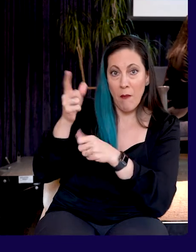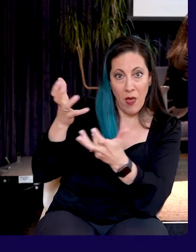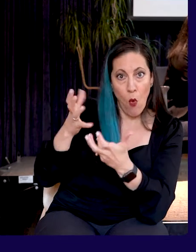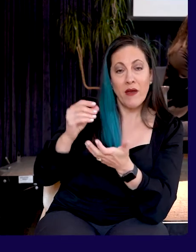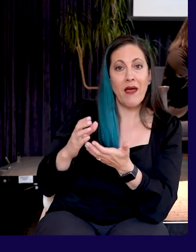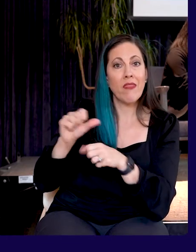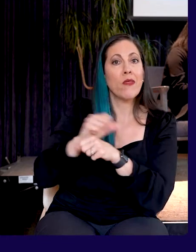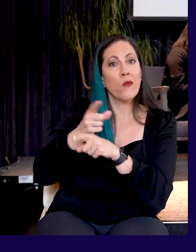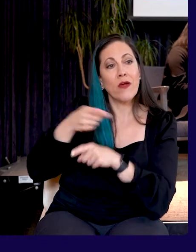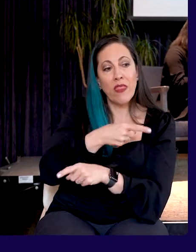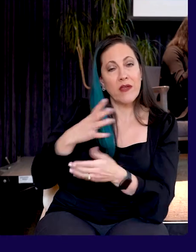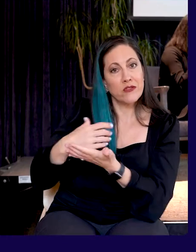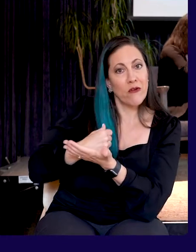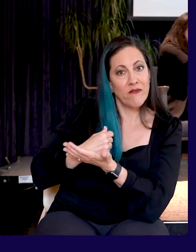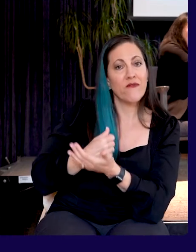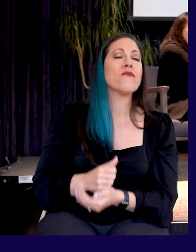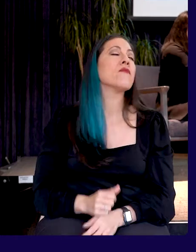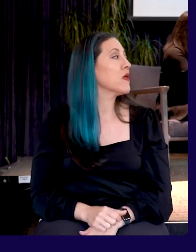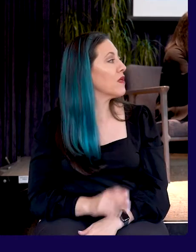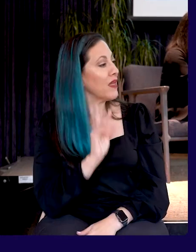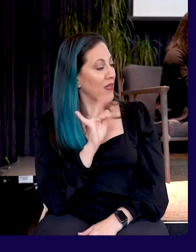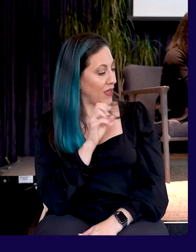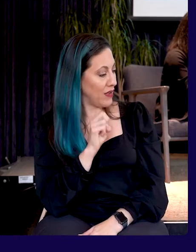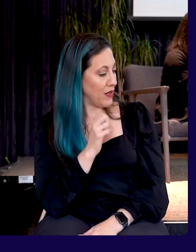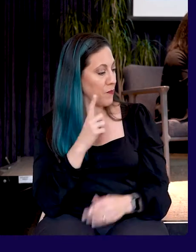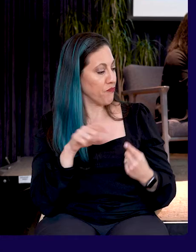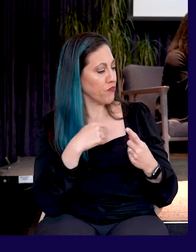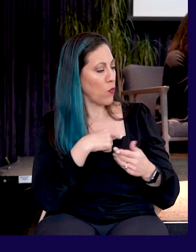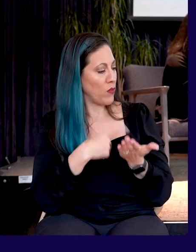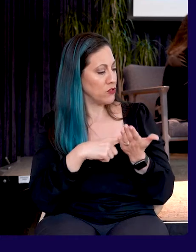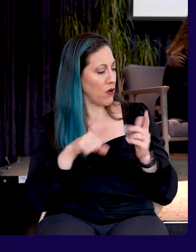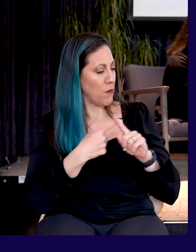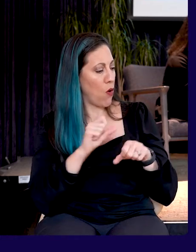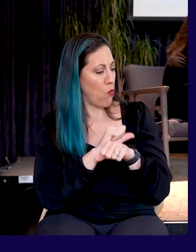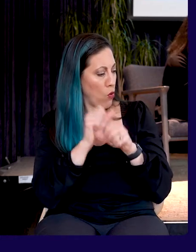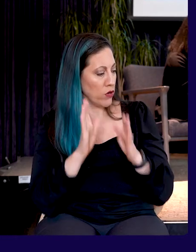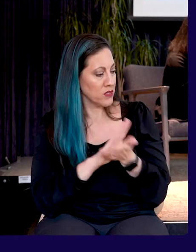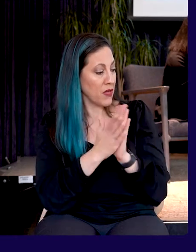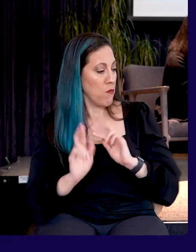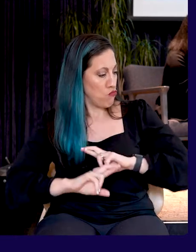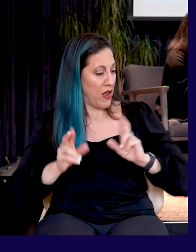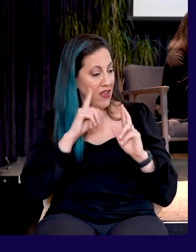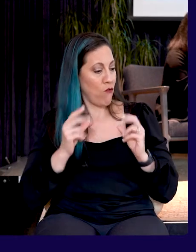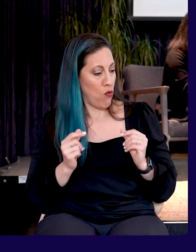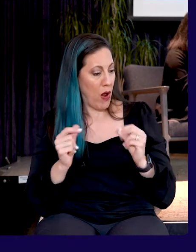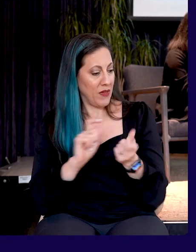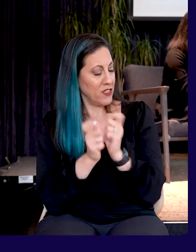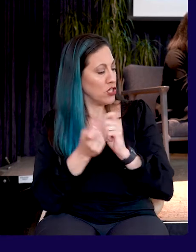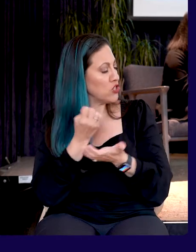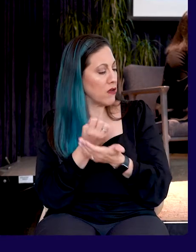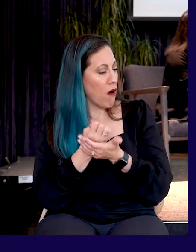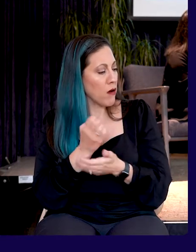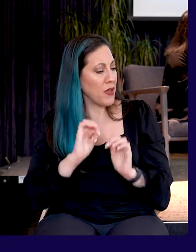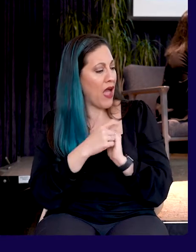deserve. Thank you. So Katie, when we talk about getting workers ready for a rapidly changing economy, what are some